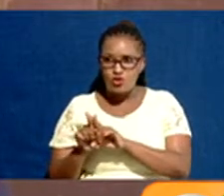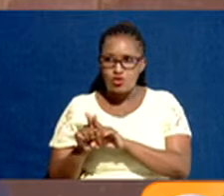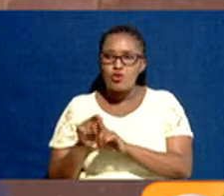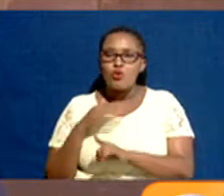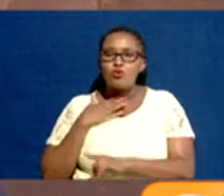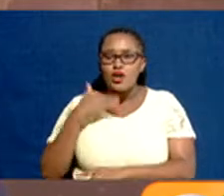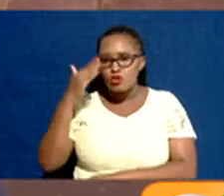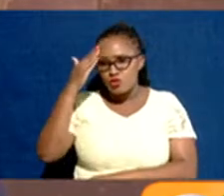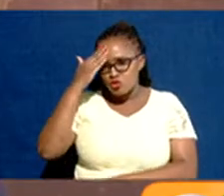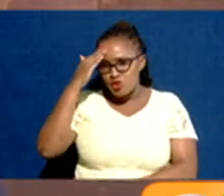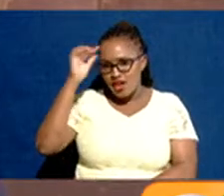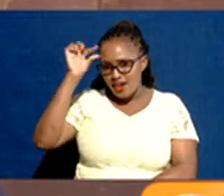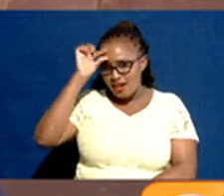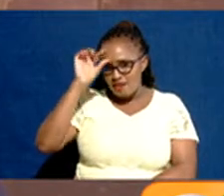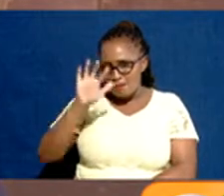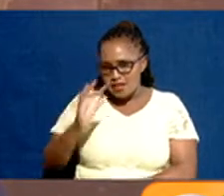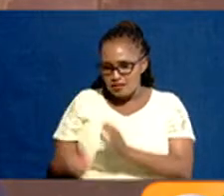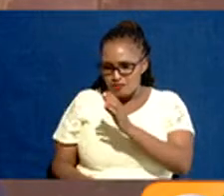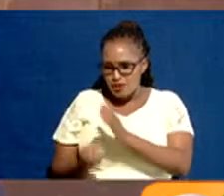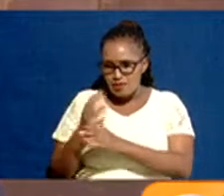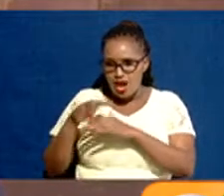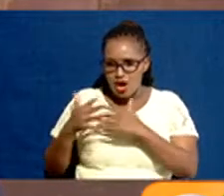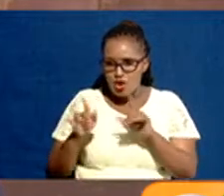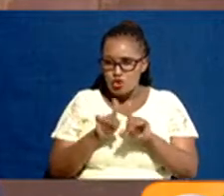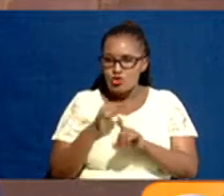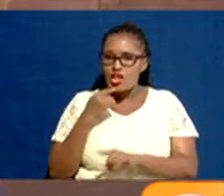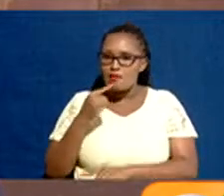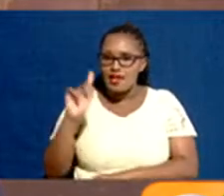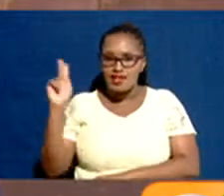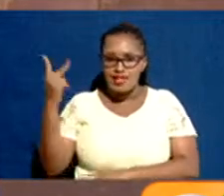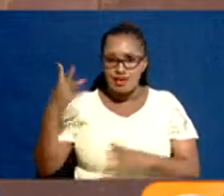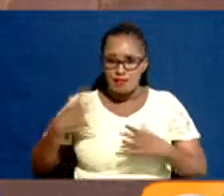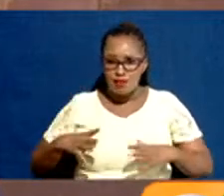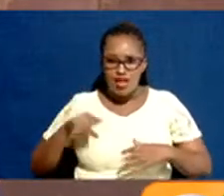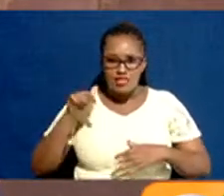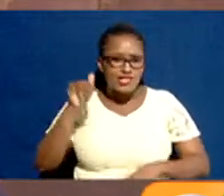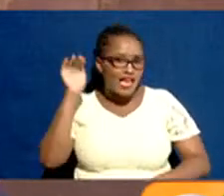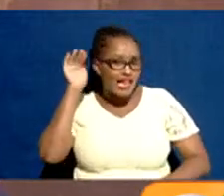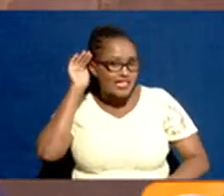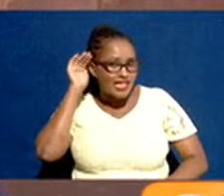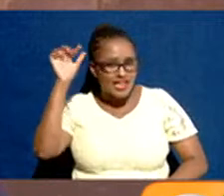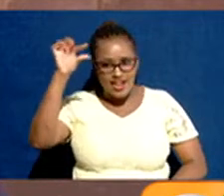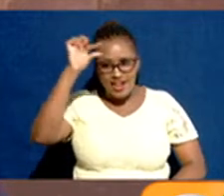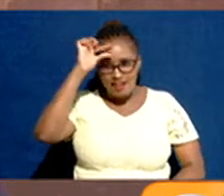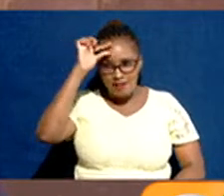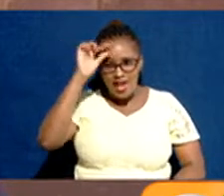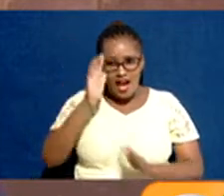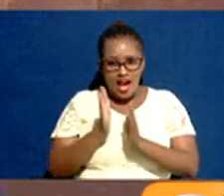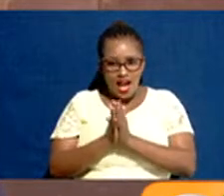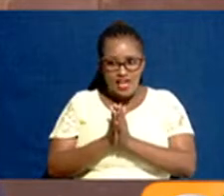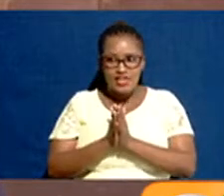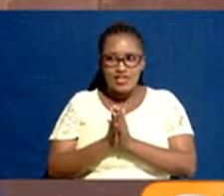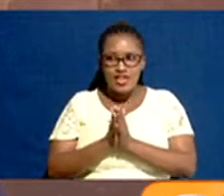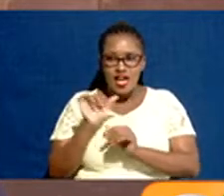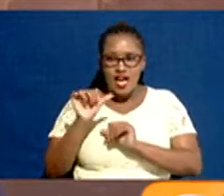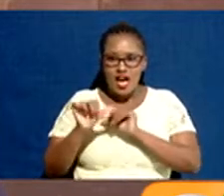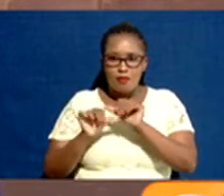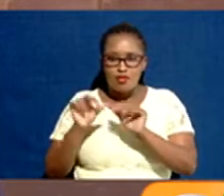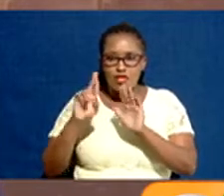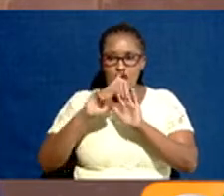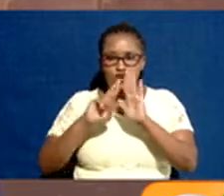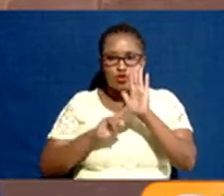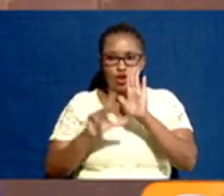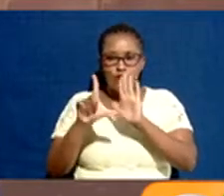which your government was formed, and you told the Kenyan people this is a listening government, is the aspect of the rule of law